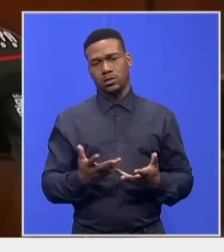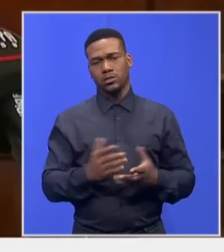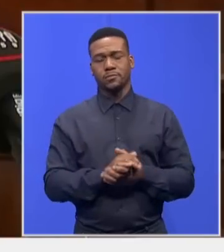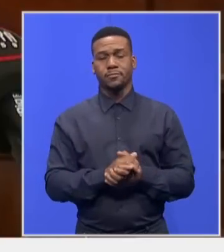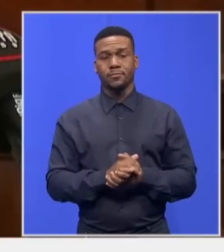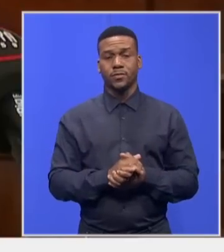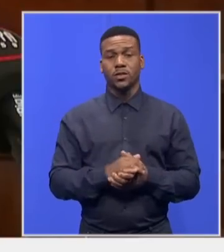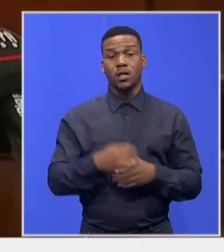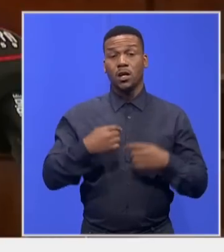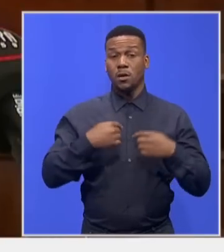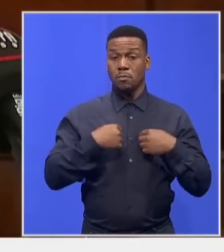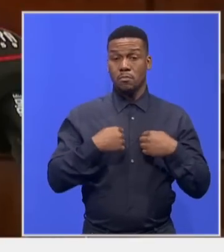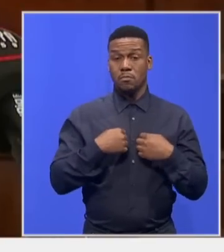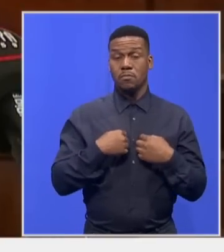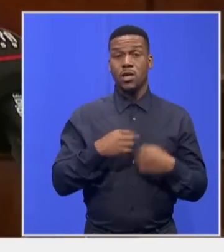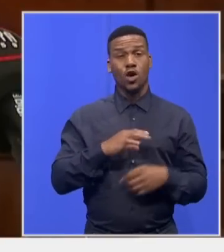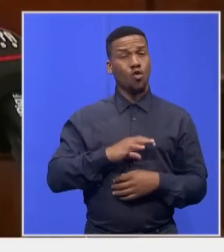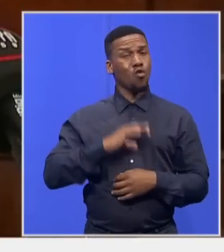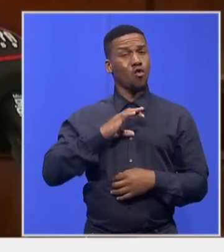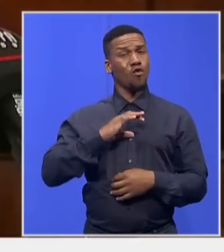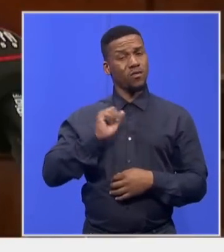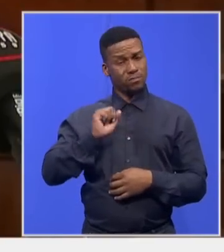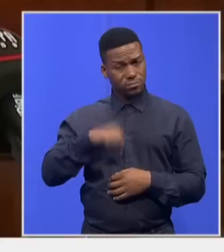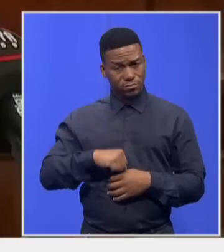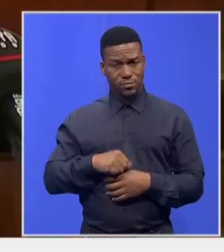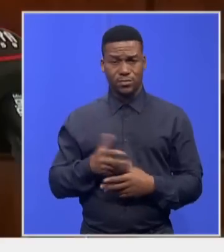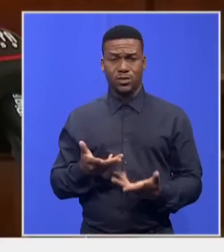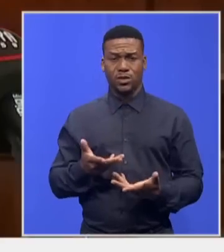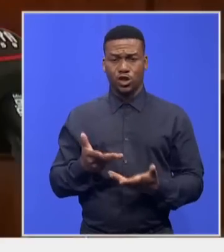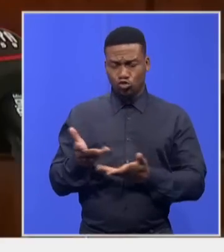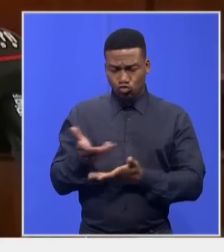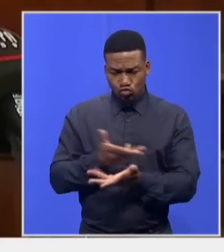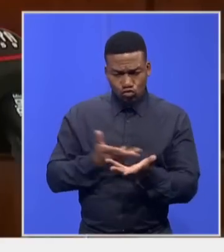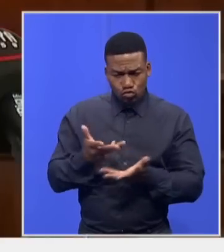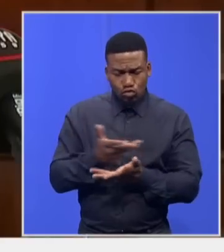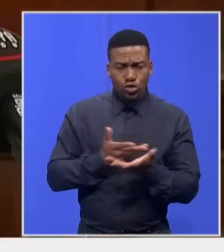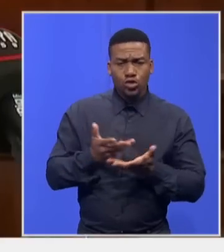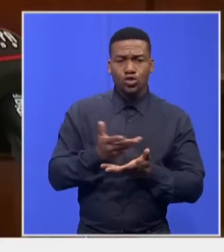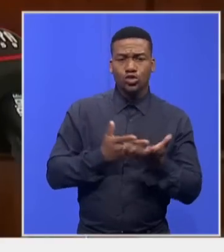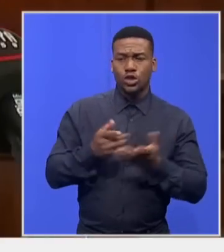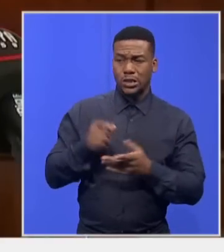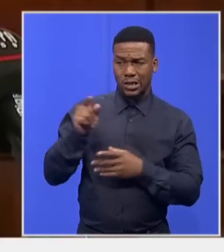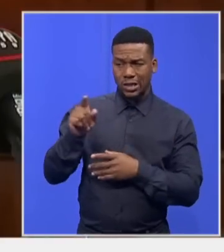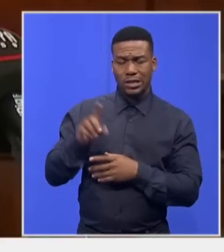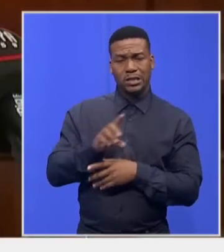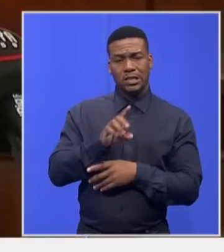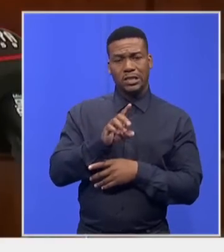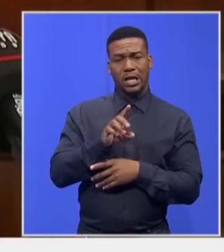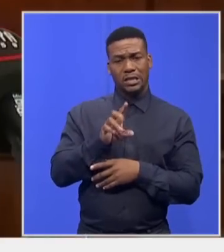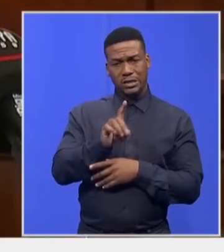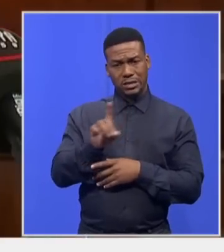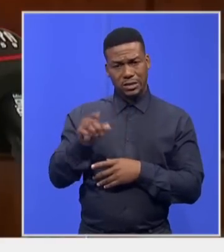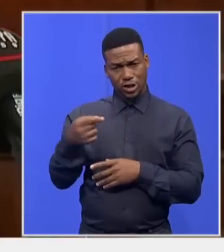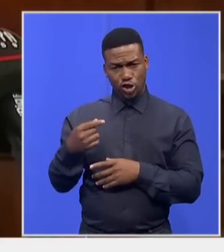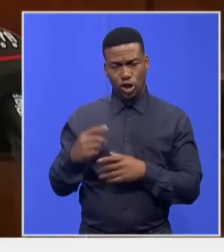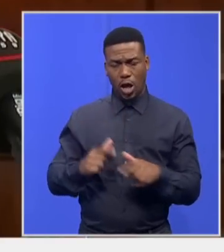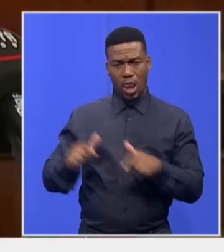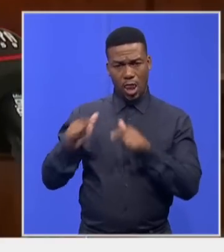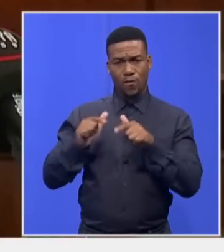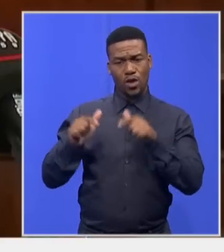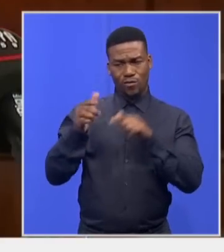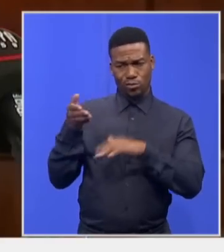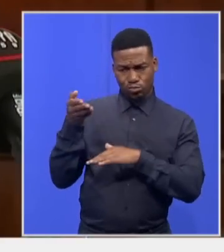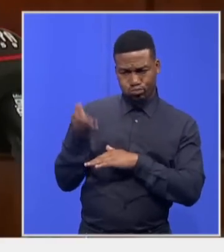that are shared by our colleagues at the DDG level, who have been very kind enough to join us at all